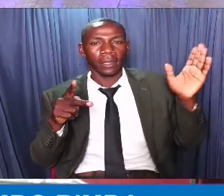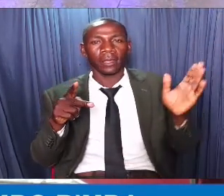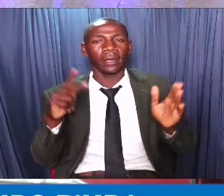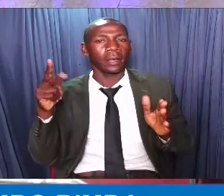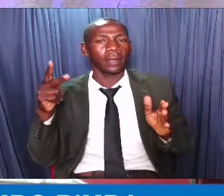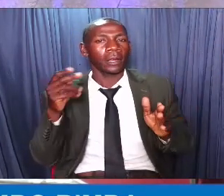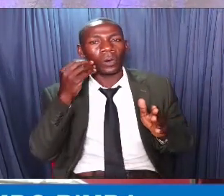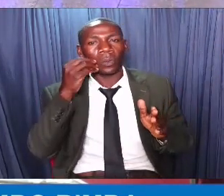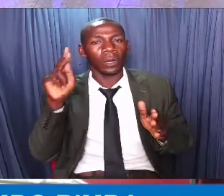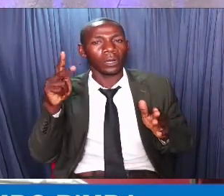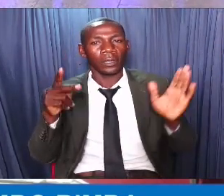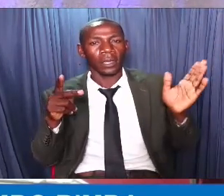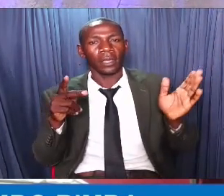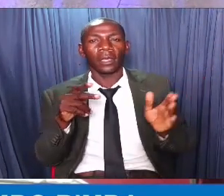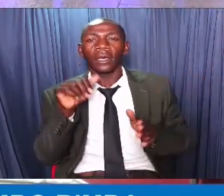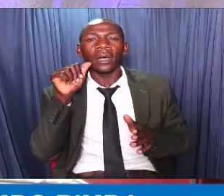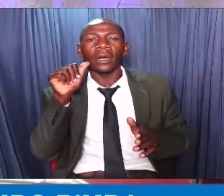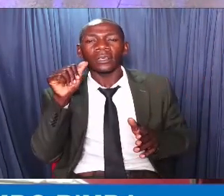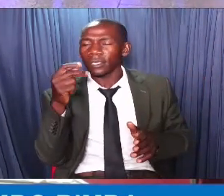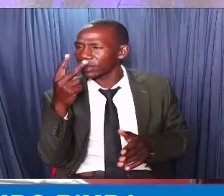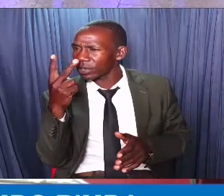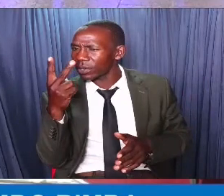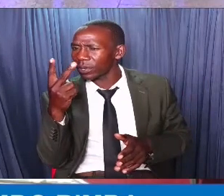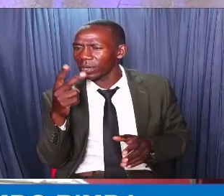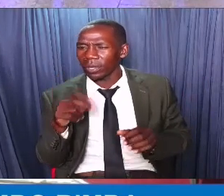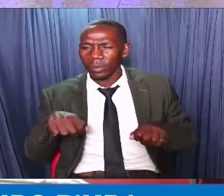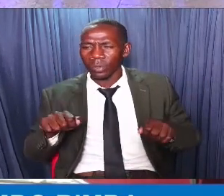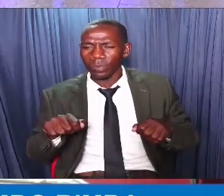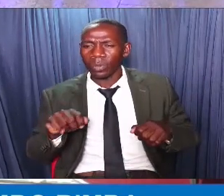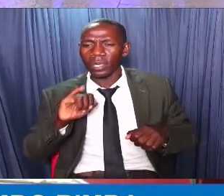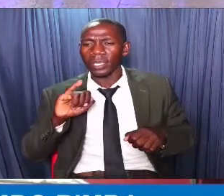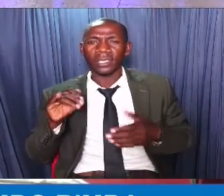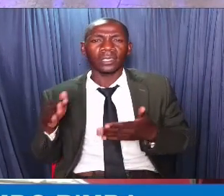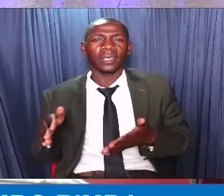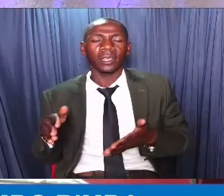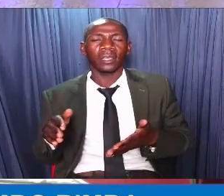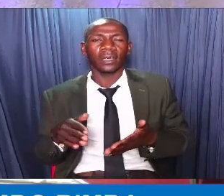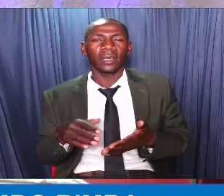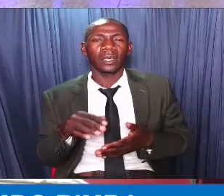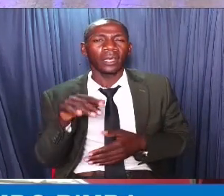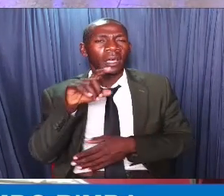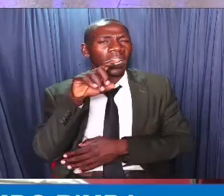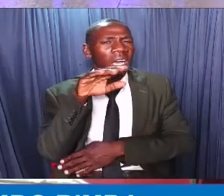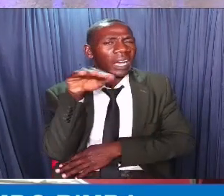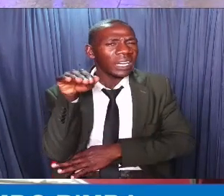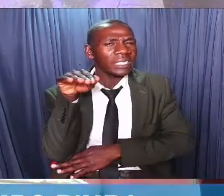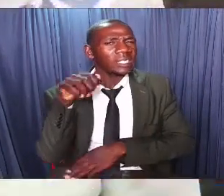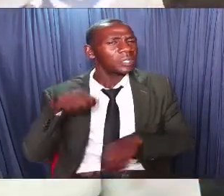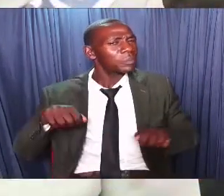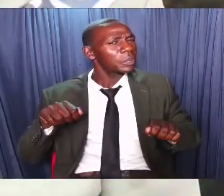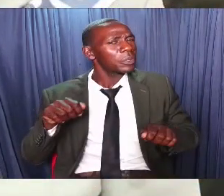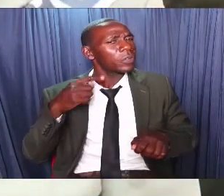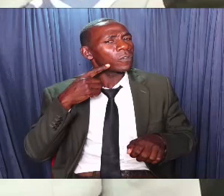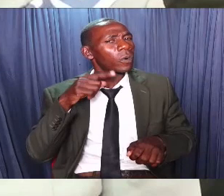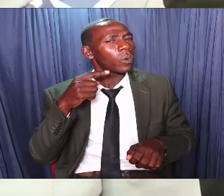Nimekuja nayo nimeipaki haiondoki. I've come with it parked not leaving. Haiondoki niko pale. It's not taken away, it's still there. Akanambia pikipiki ni ya nani? She told me